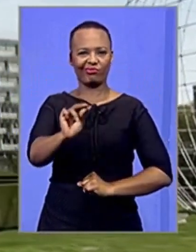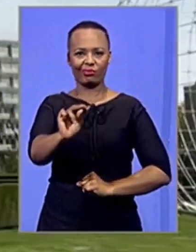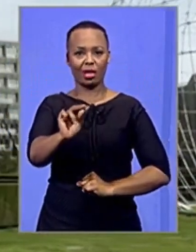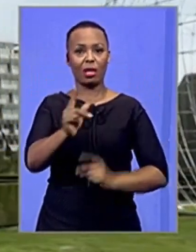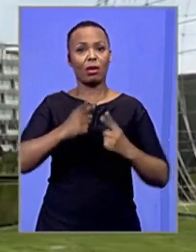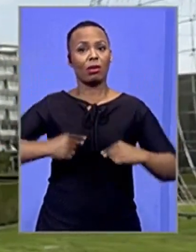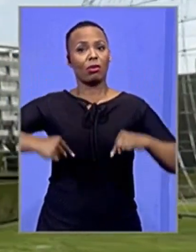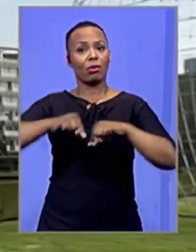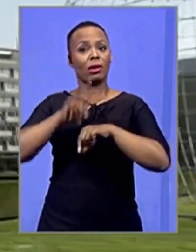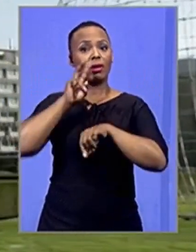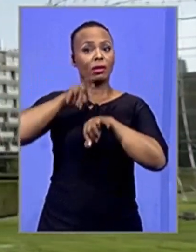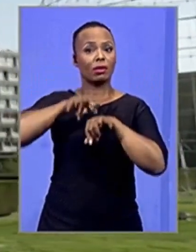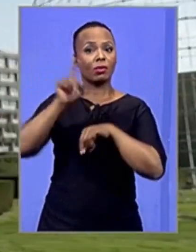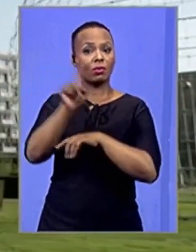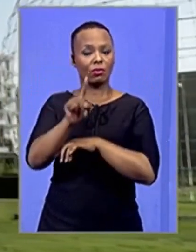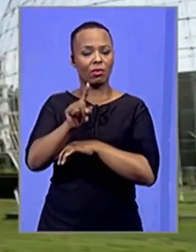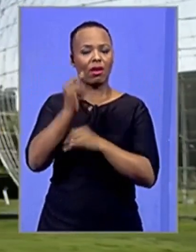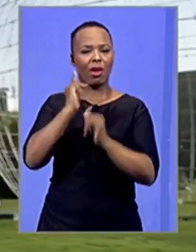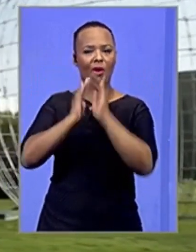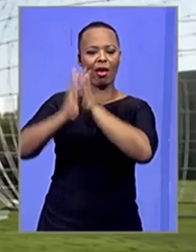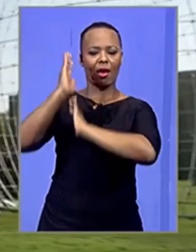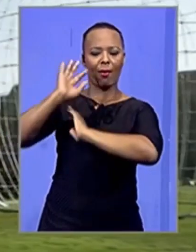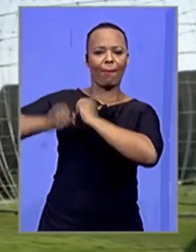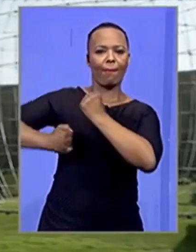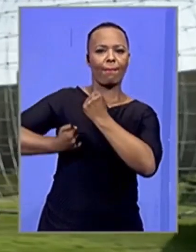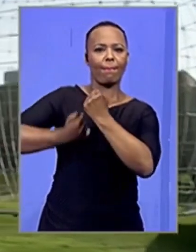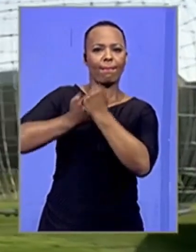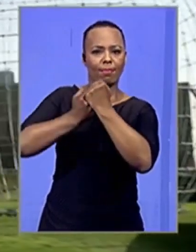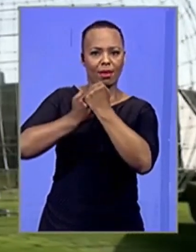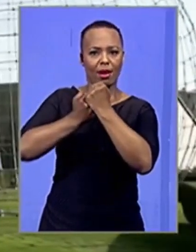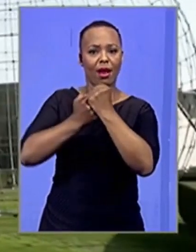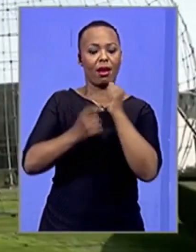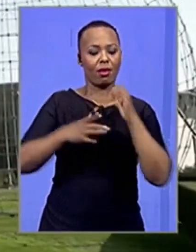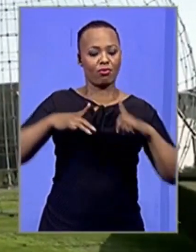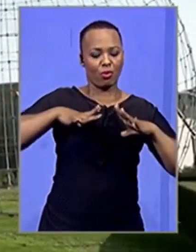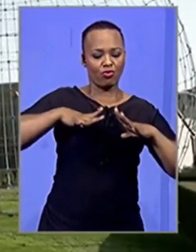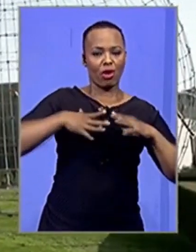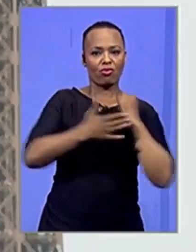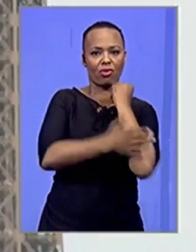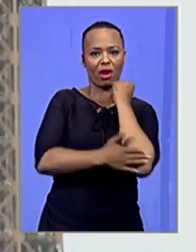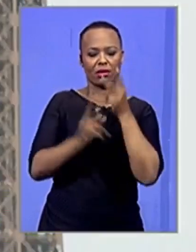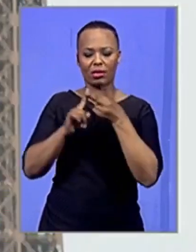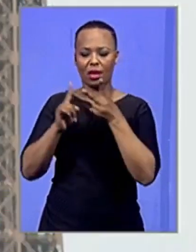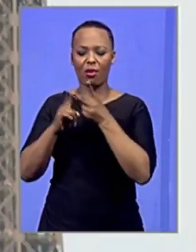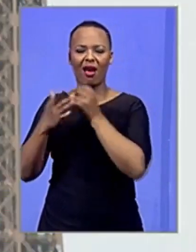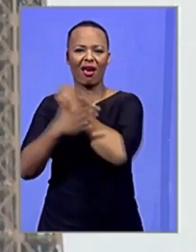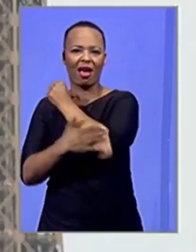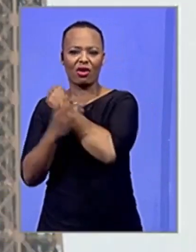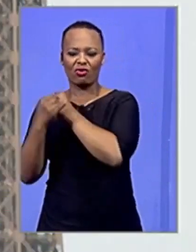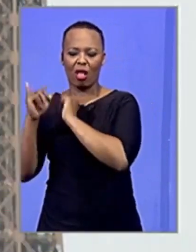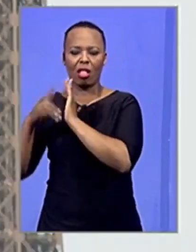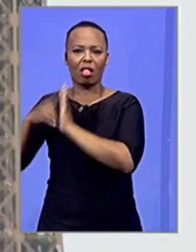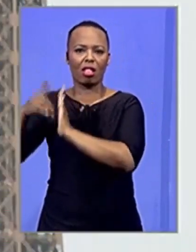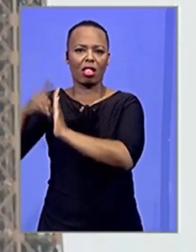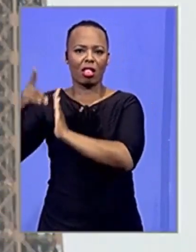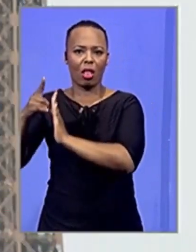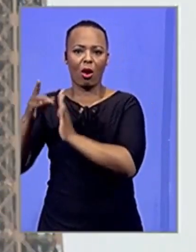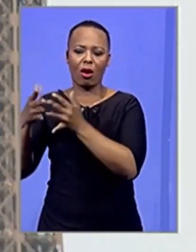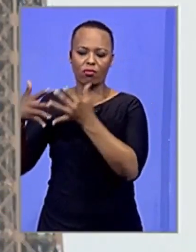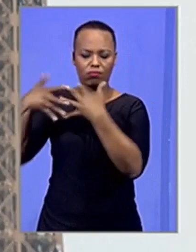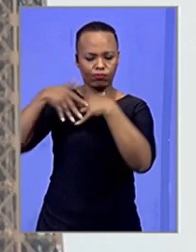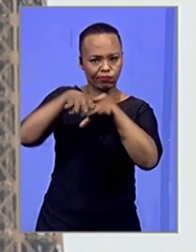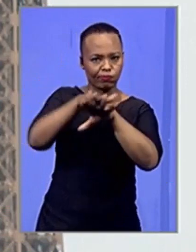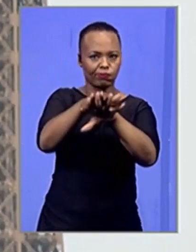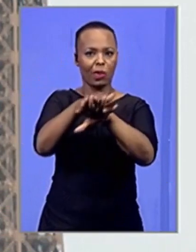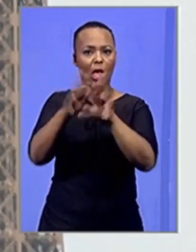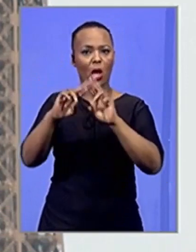We need to have an historical pact between developed countries and the emerging economies to be able to put together all